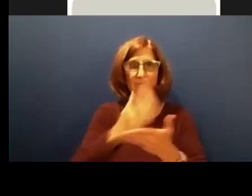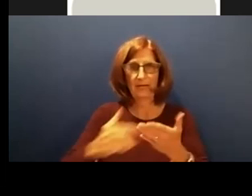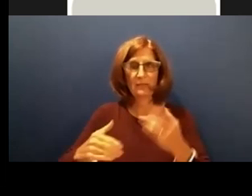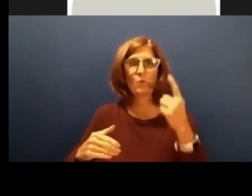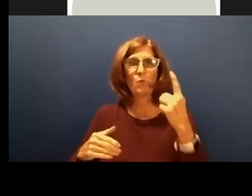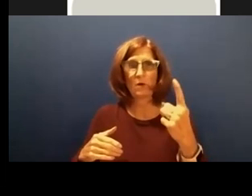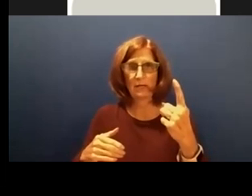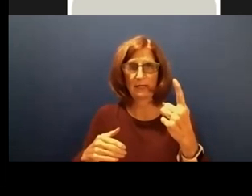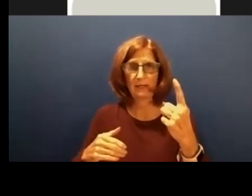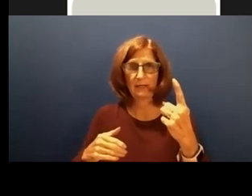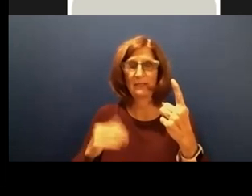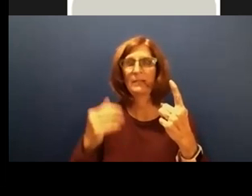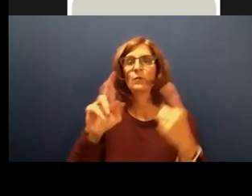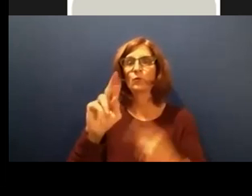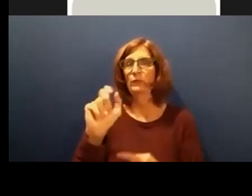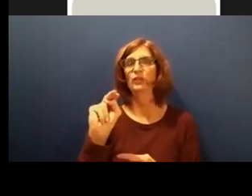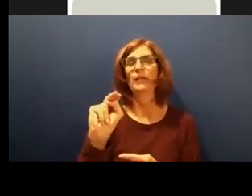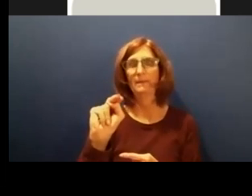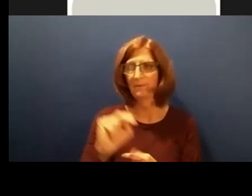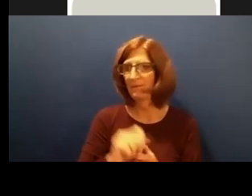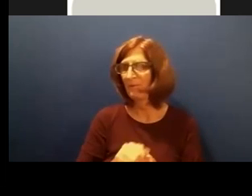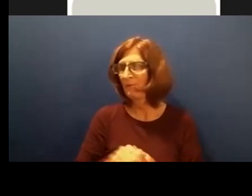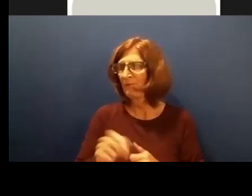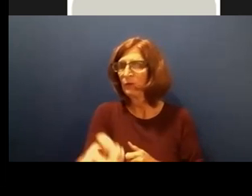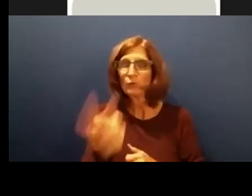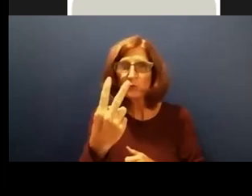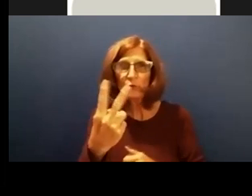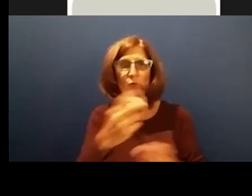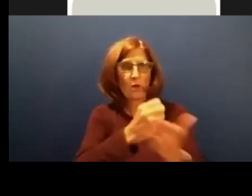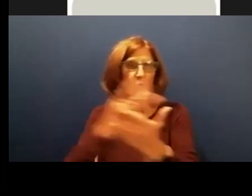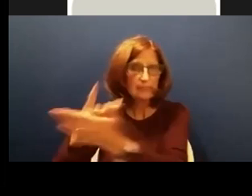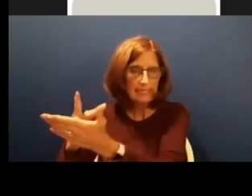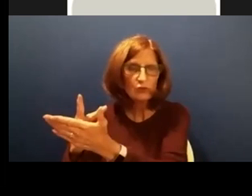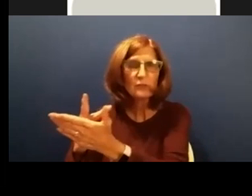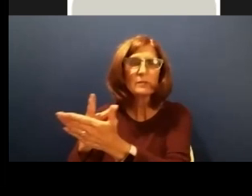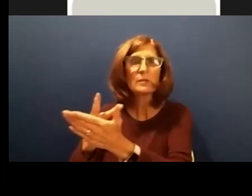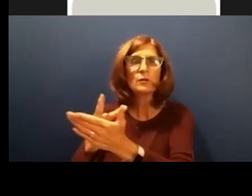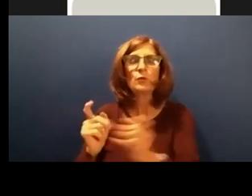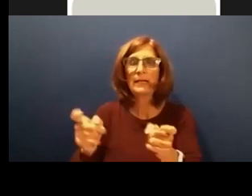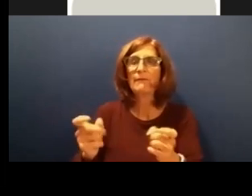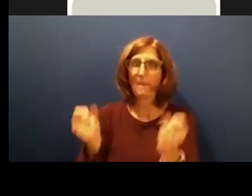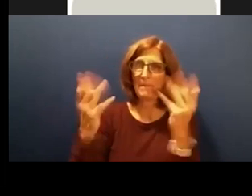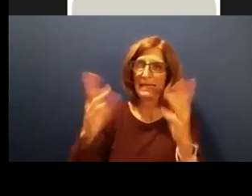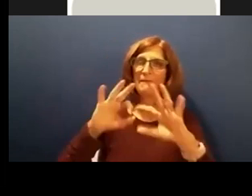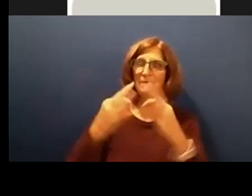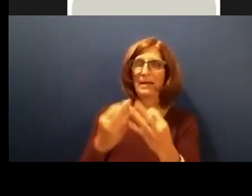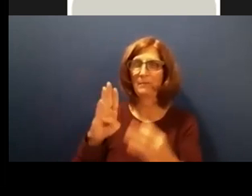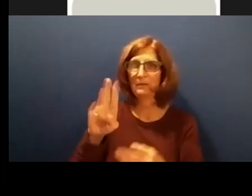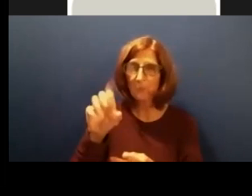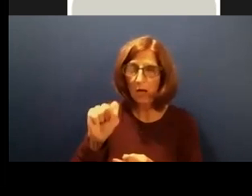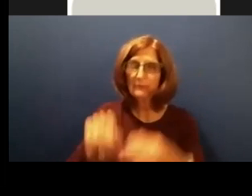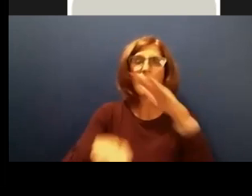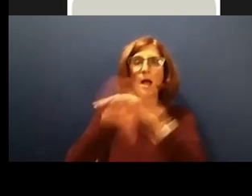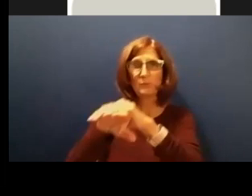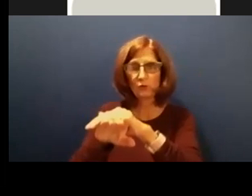Hills Phase 2 Regen. The two authorizations are final authorization to issue multifamily bonds in an amount up to